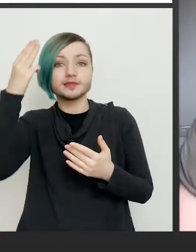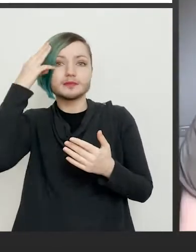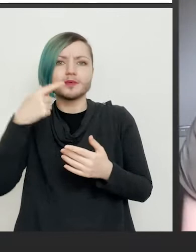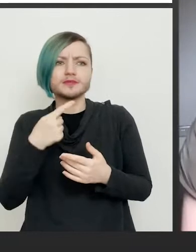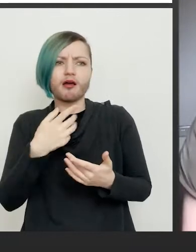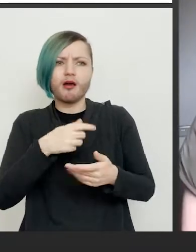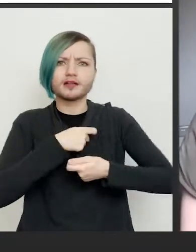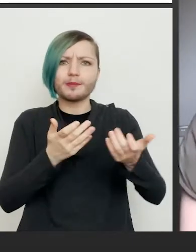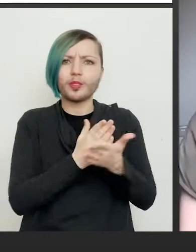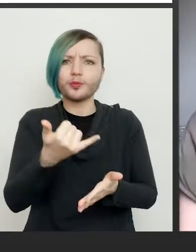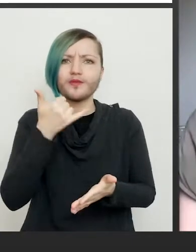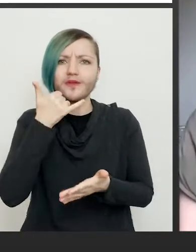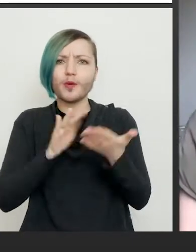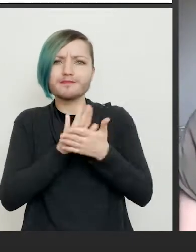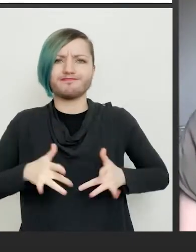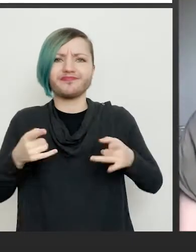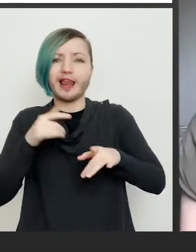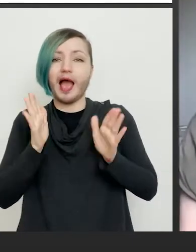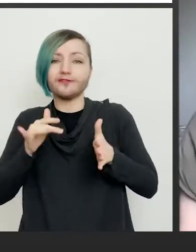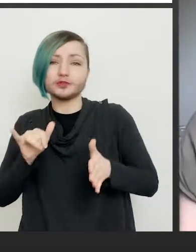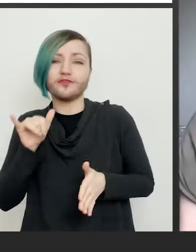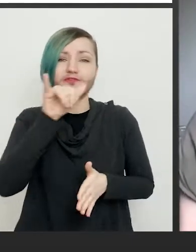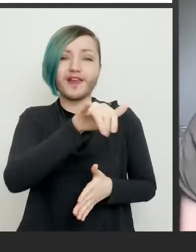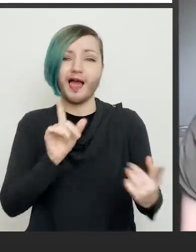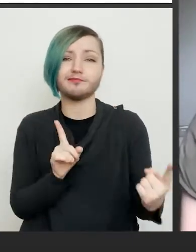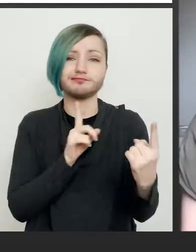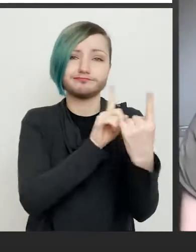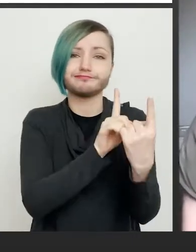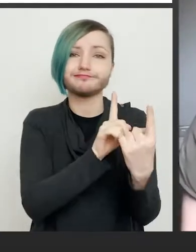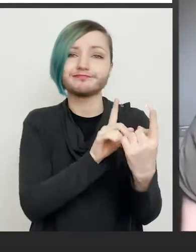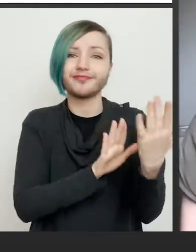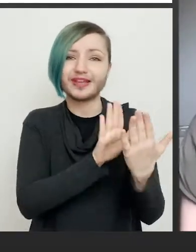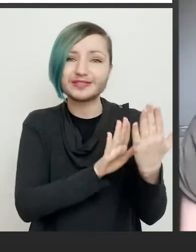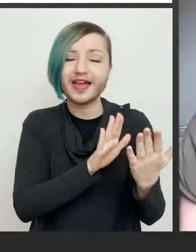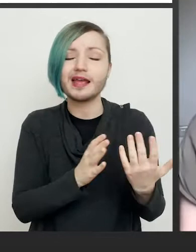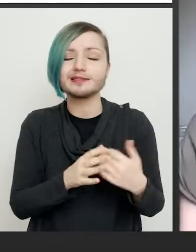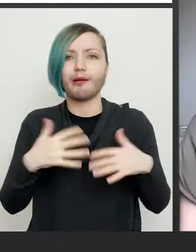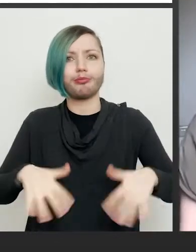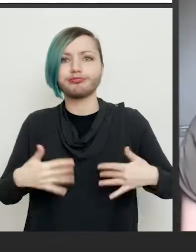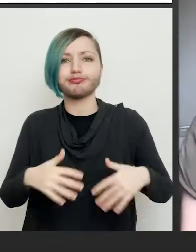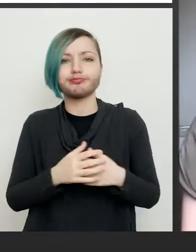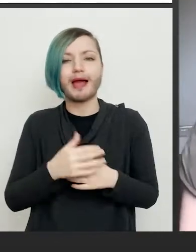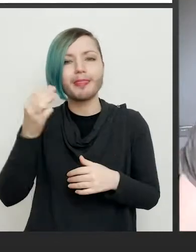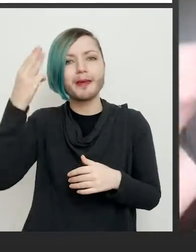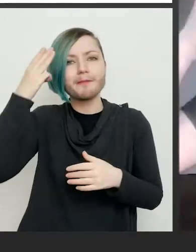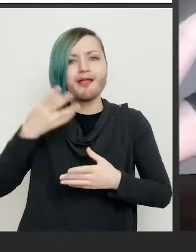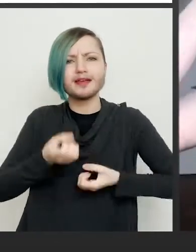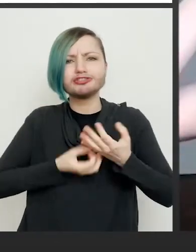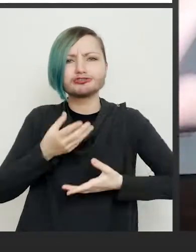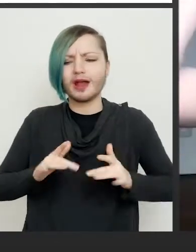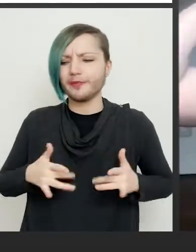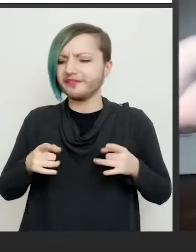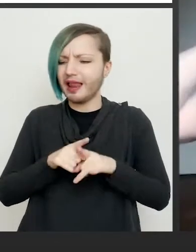the telephone, she felt that she had to fly to go see her, which is amazing. And the mother describing this sense